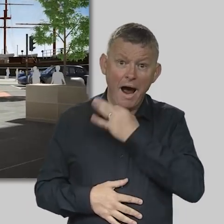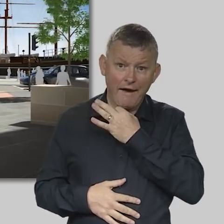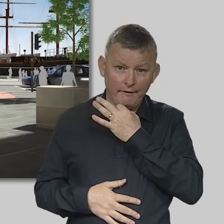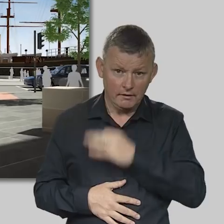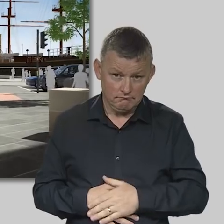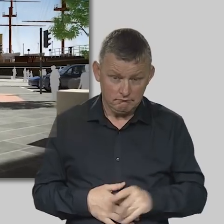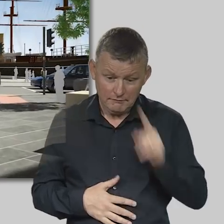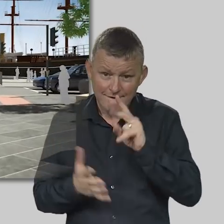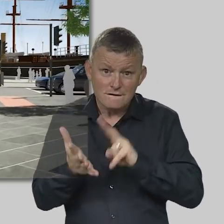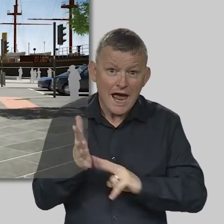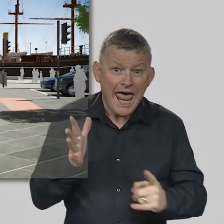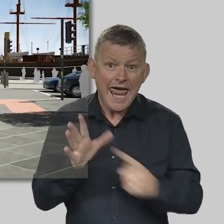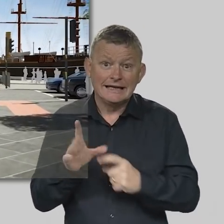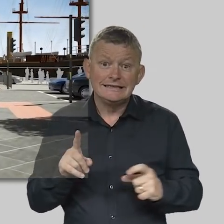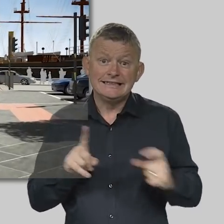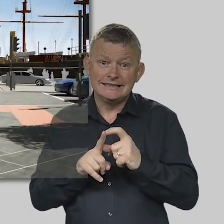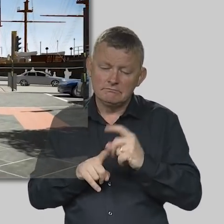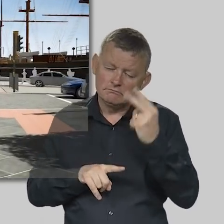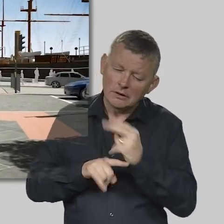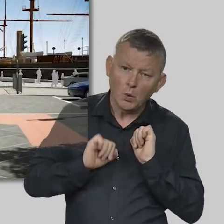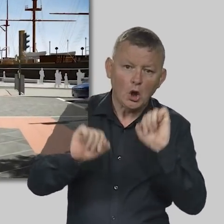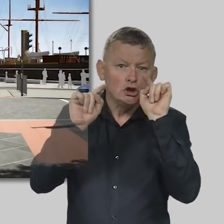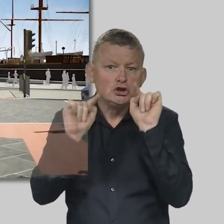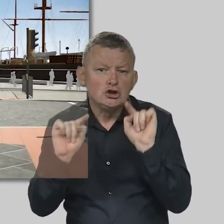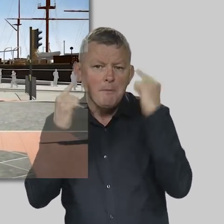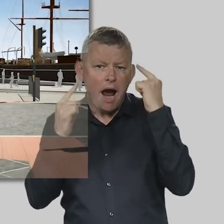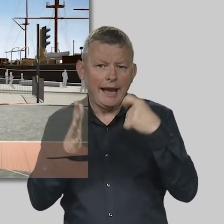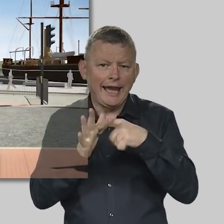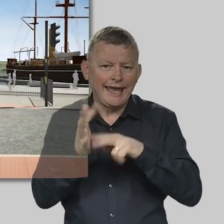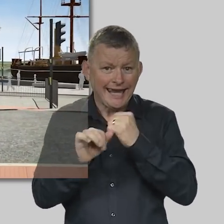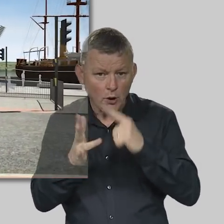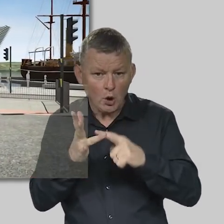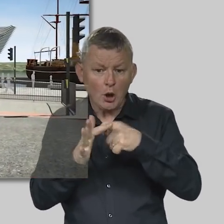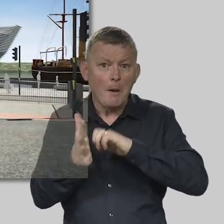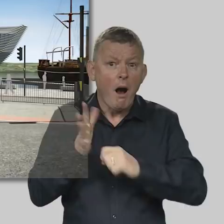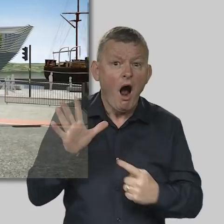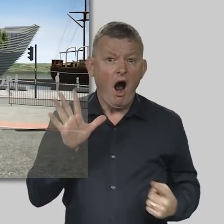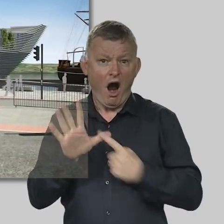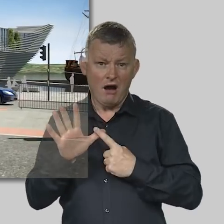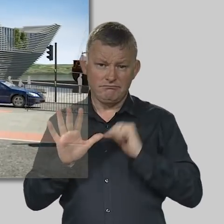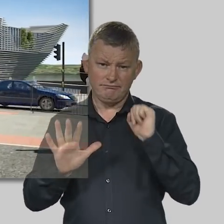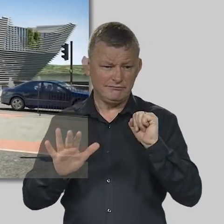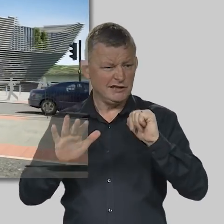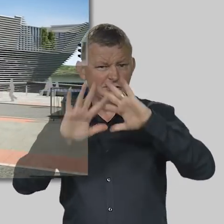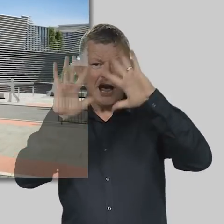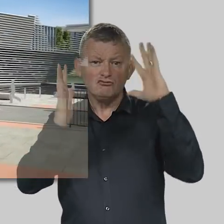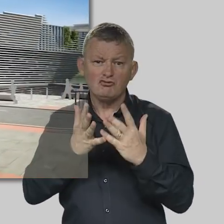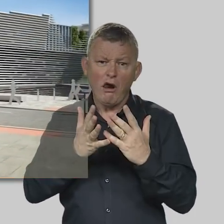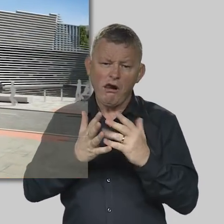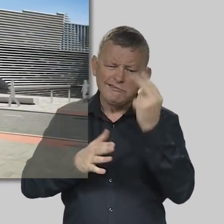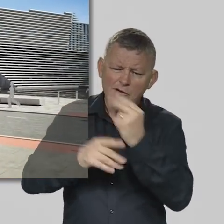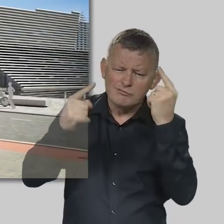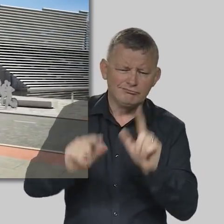right, the striking V&A Dundee building was designed by Japanese architect Kengo Kuma as part of an international design competition.